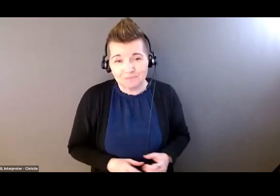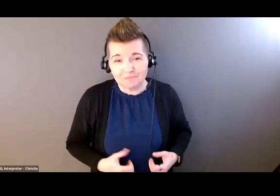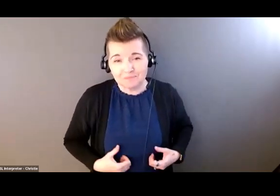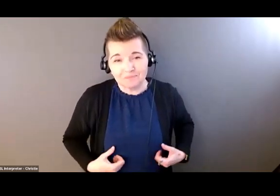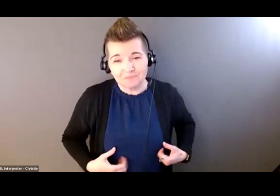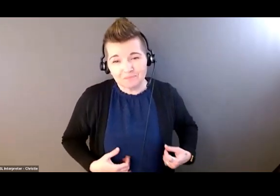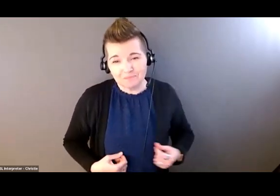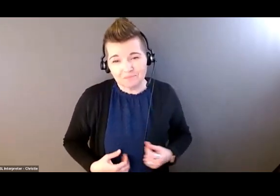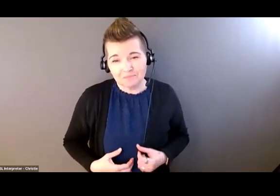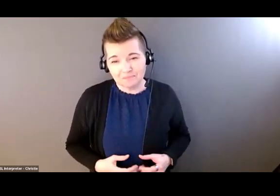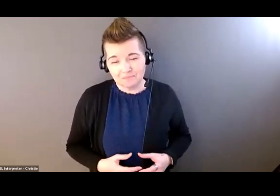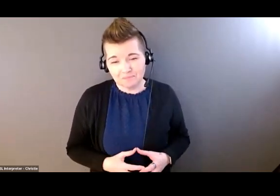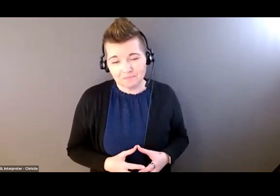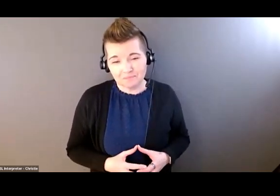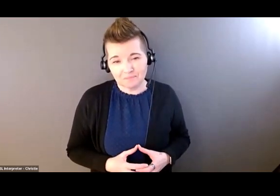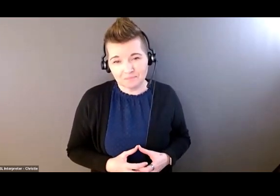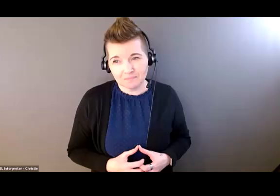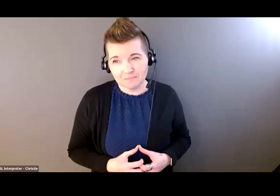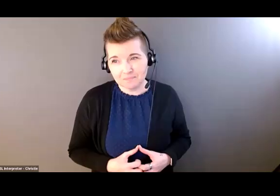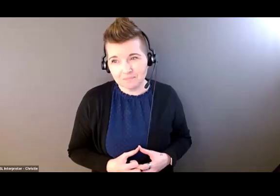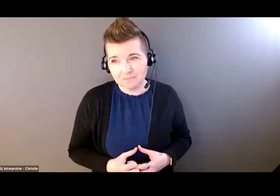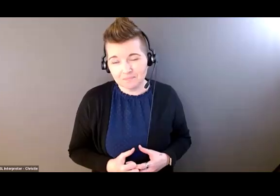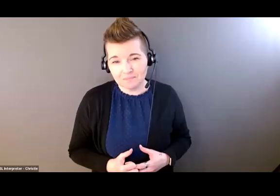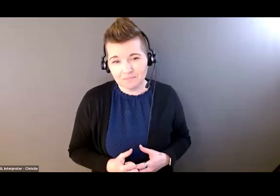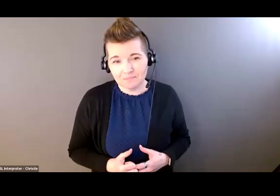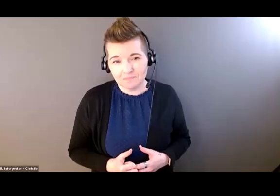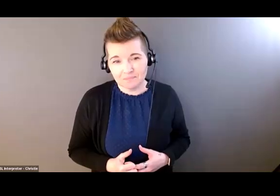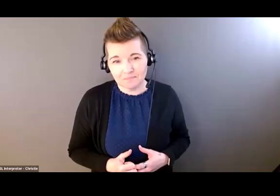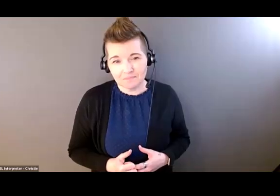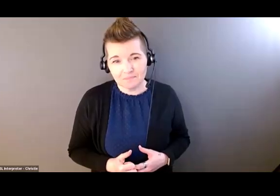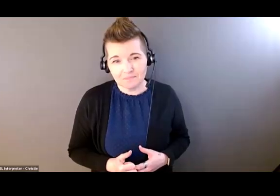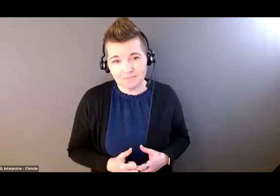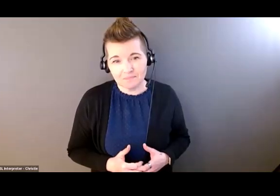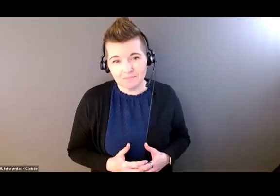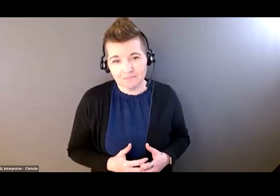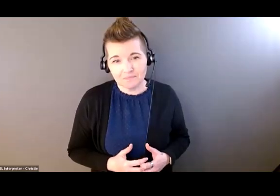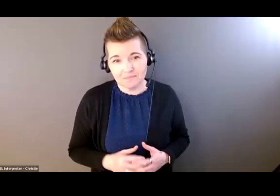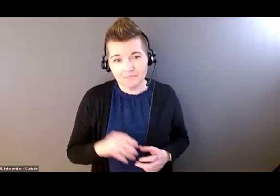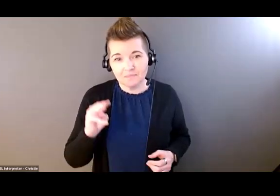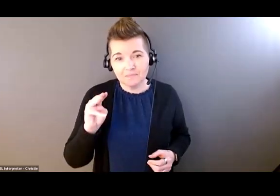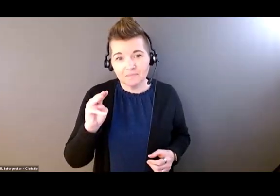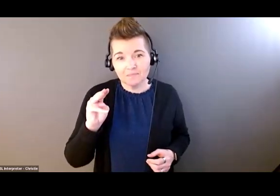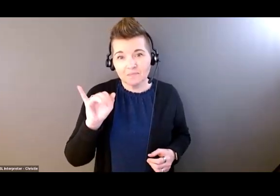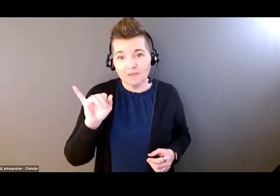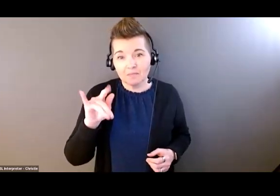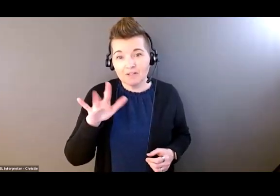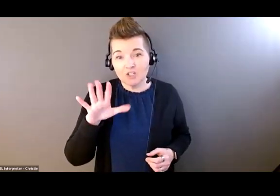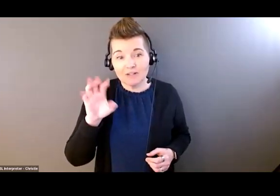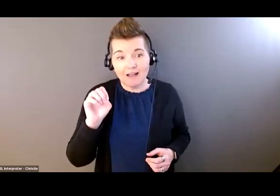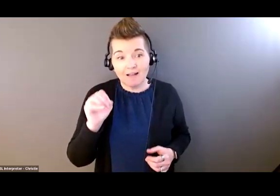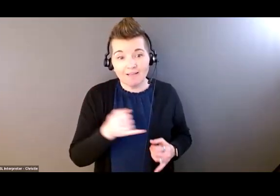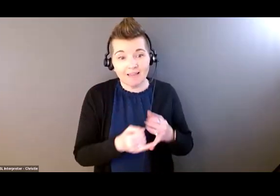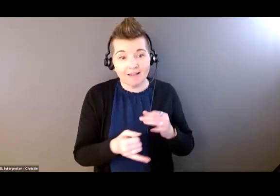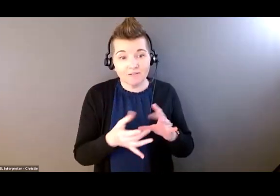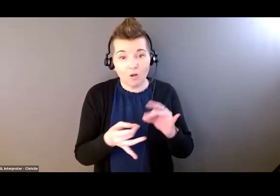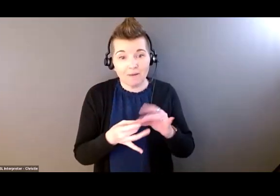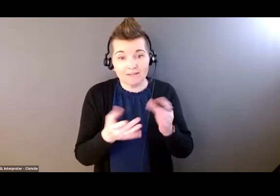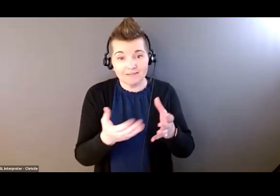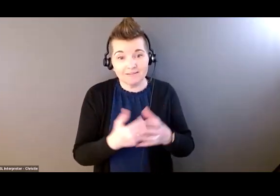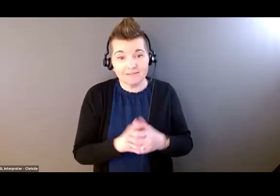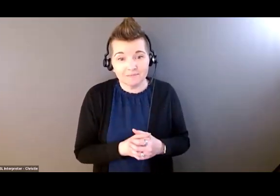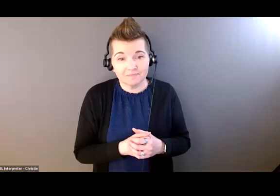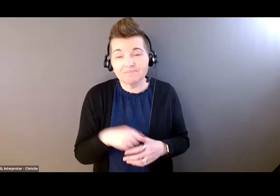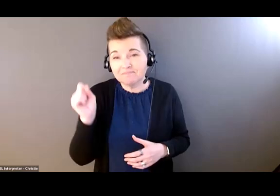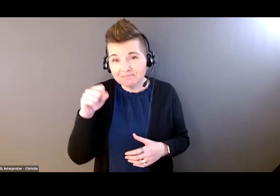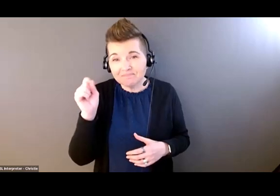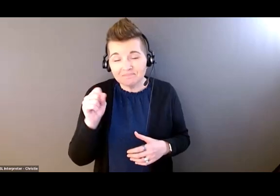work. And I think it's very special, and it takes a village. Honest, it does. So networking, everything is very